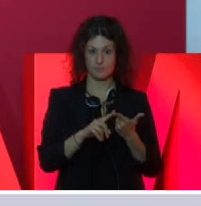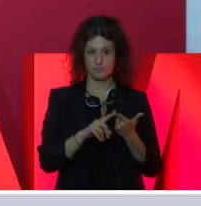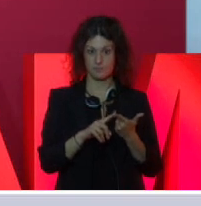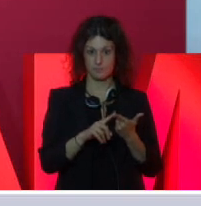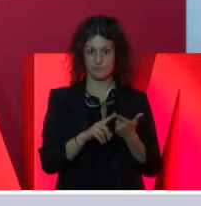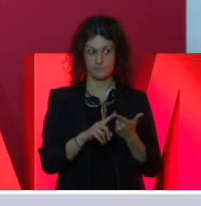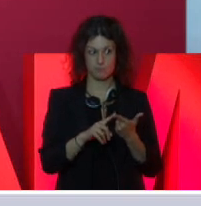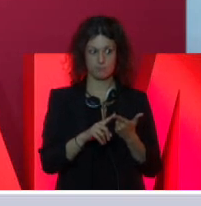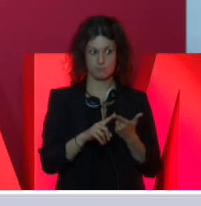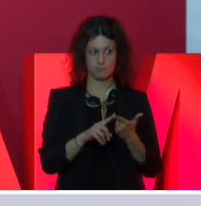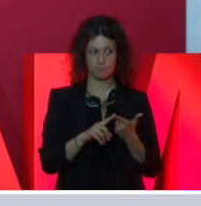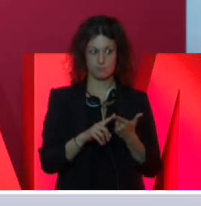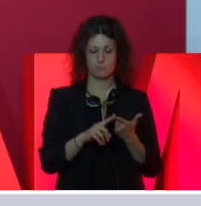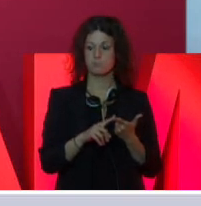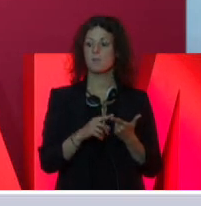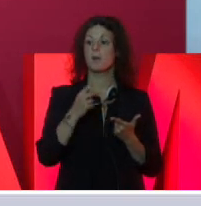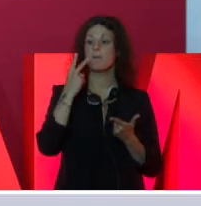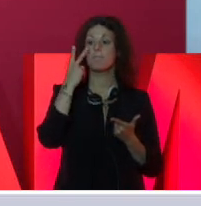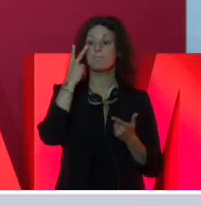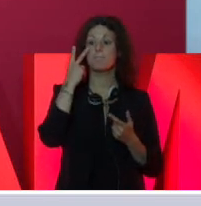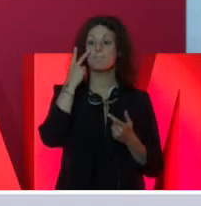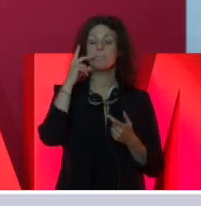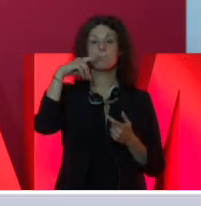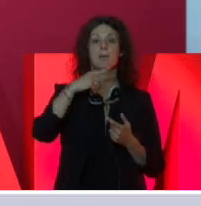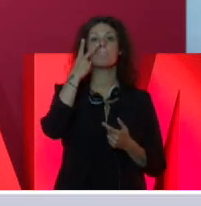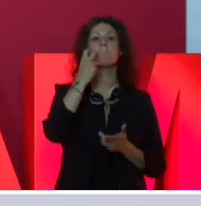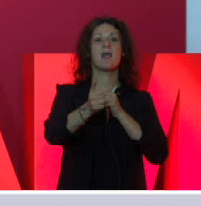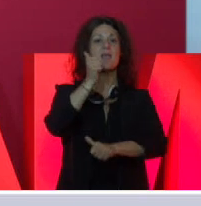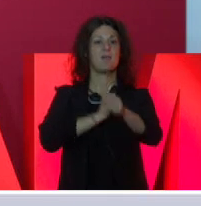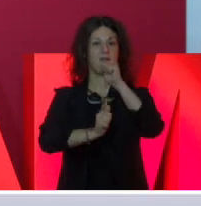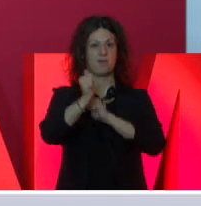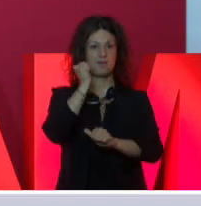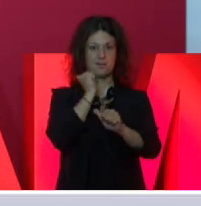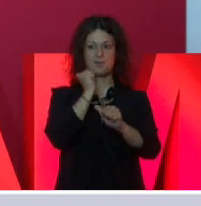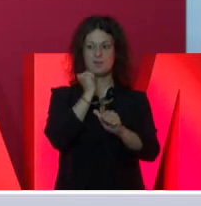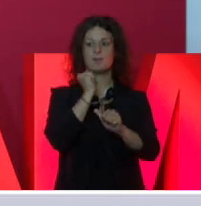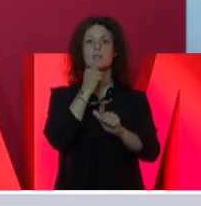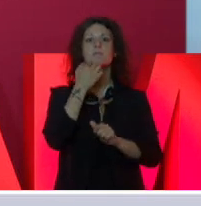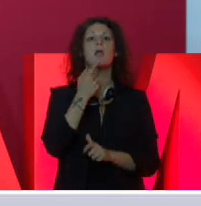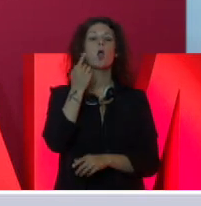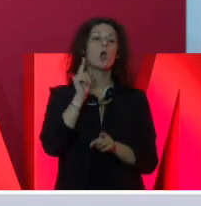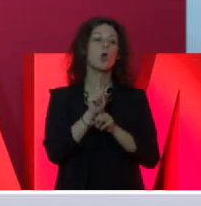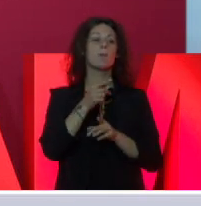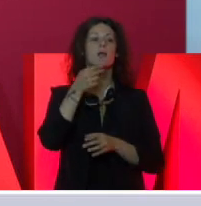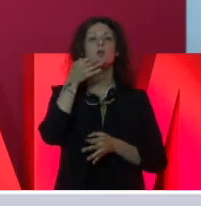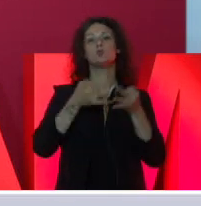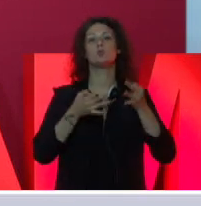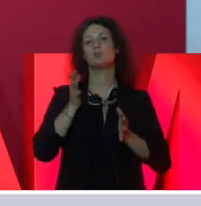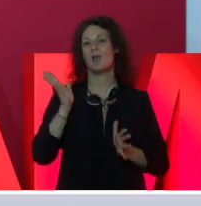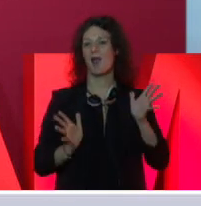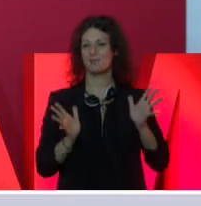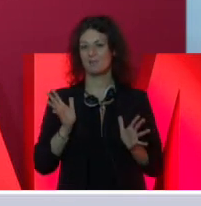this happens. Try to predict, create an artificial judge that can't